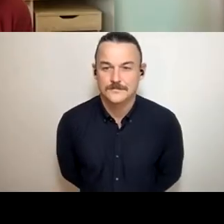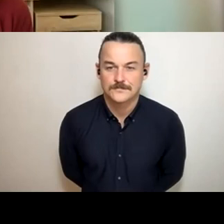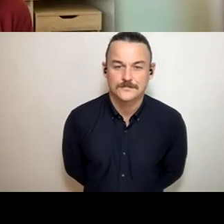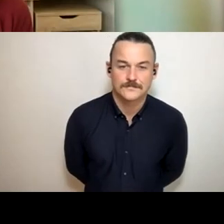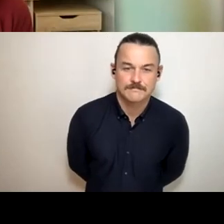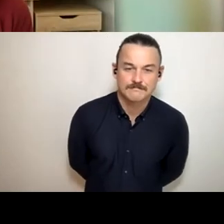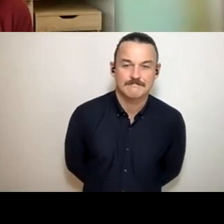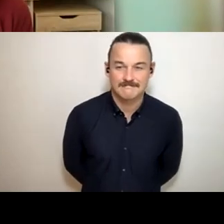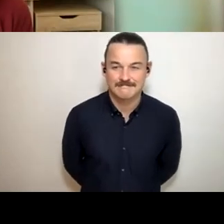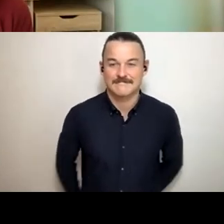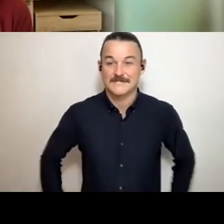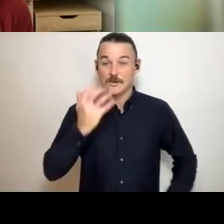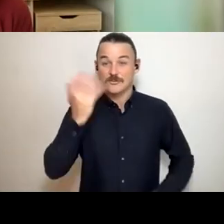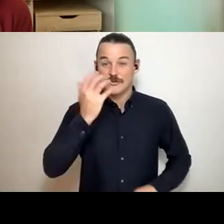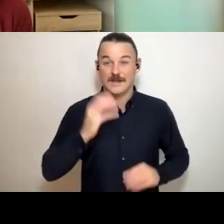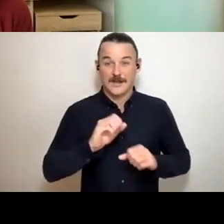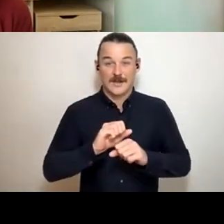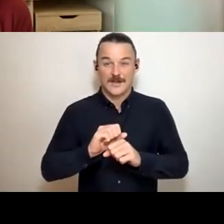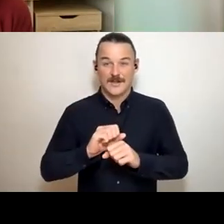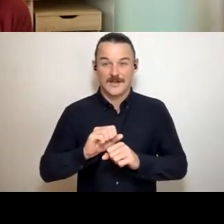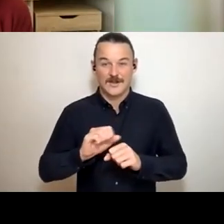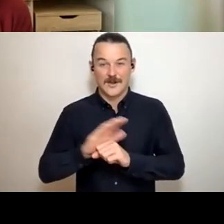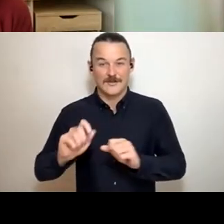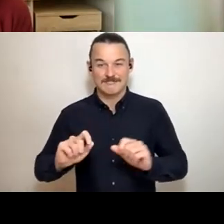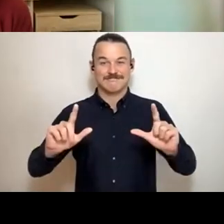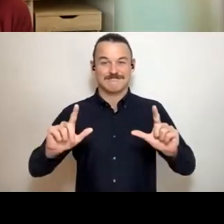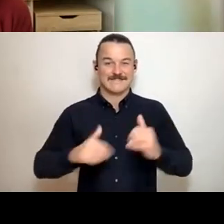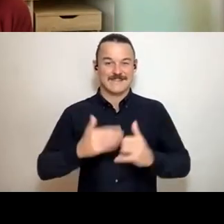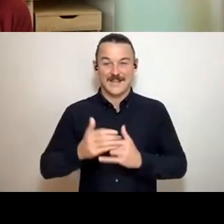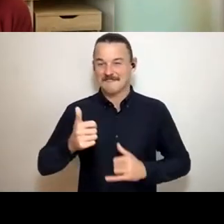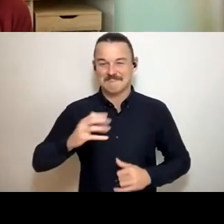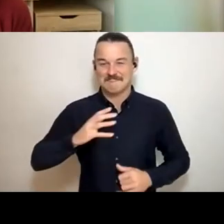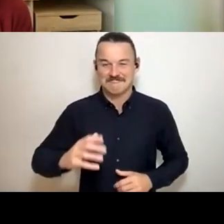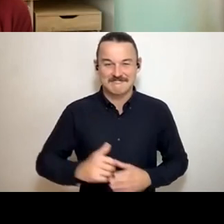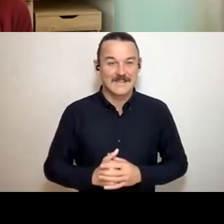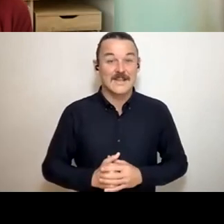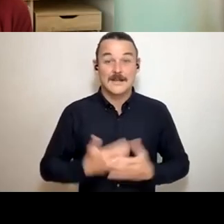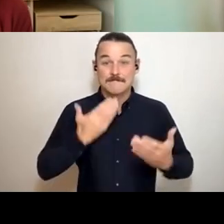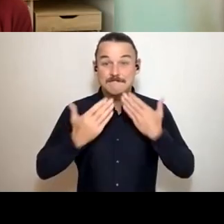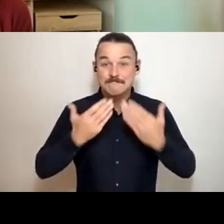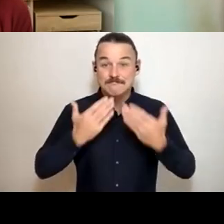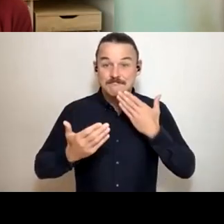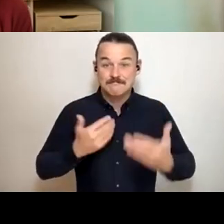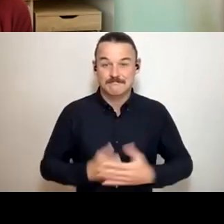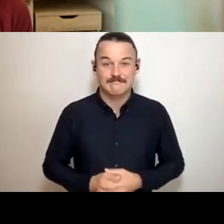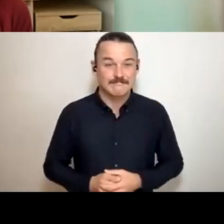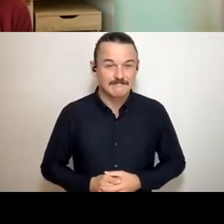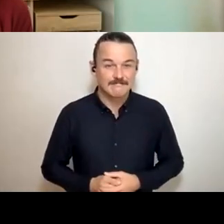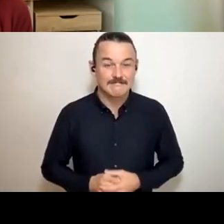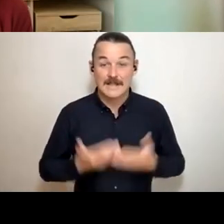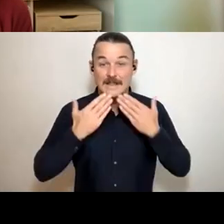Sorry, COVID broke up at the end. No, no problem. Thanks everyone. Thanks so much for joining us. Um,